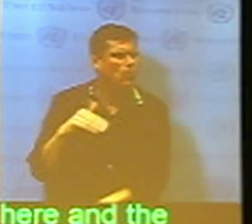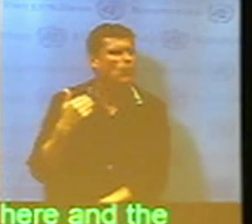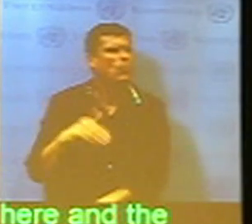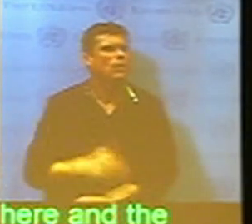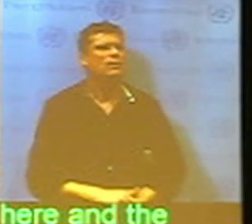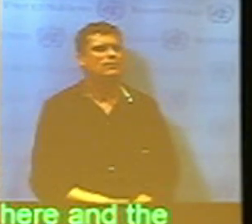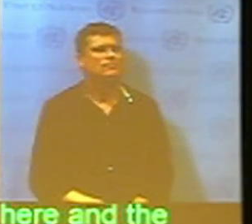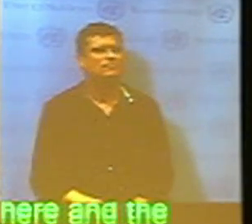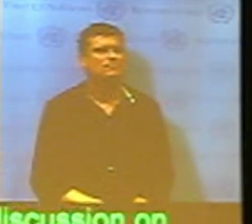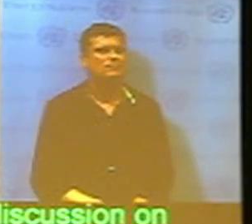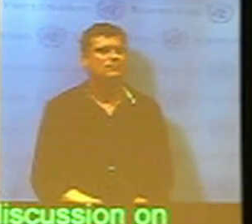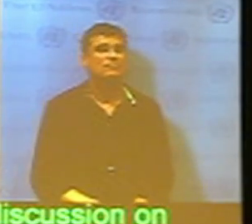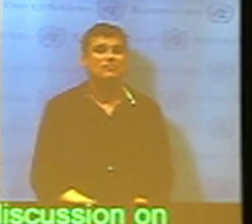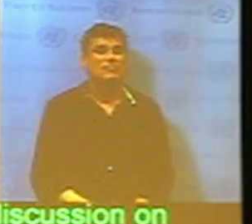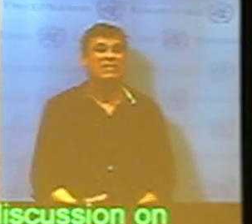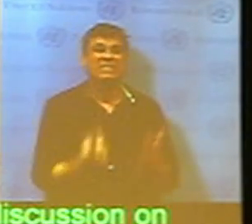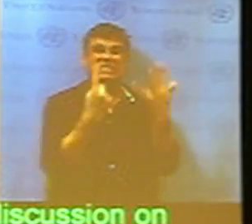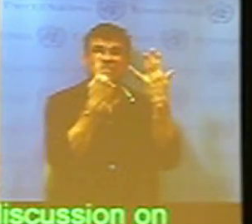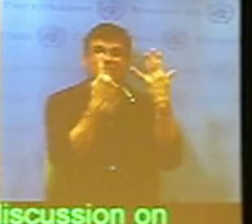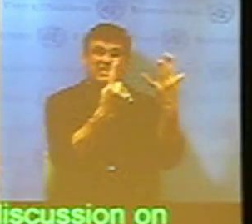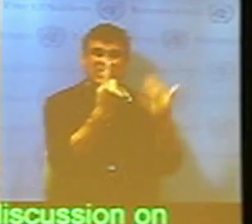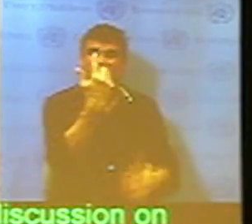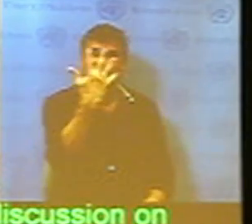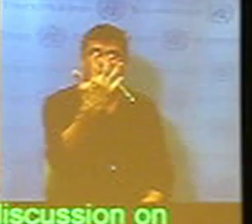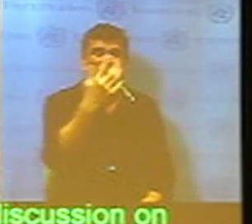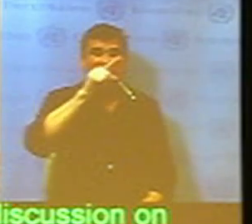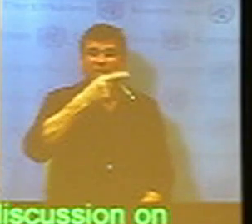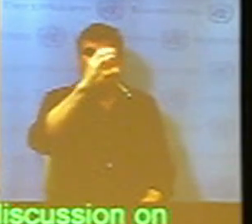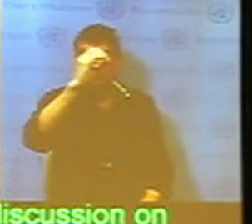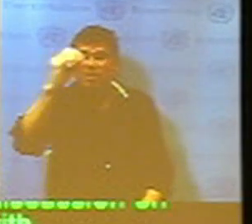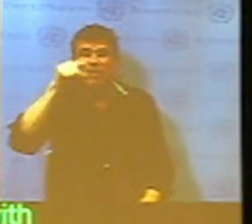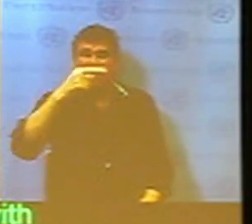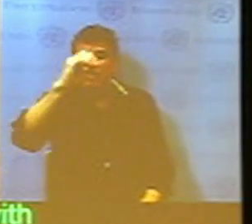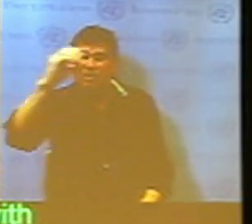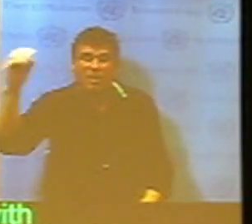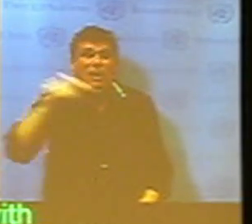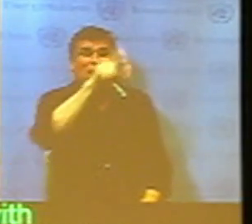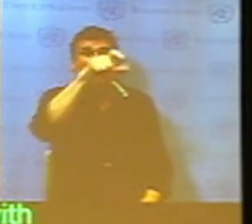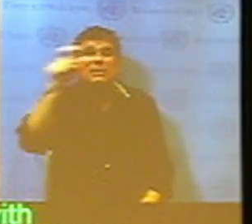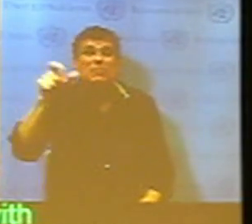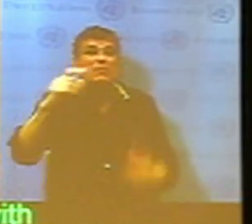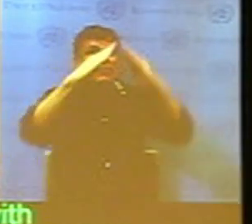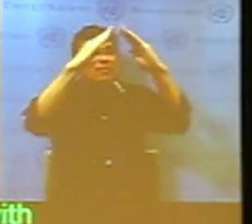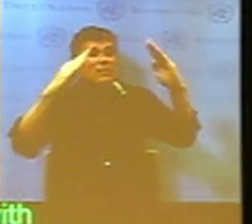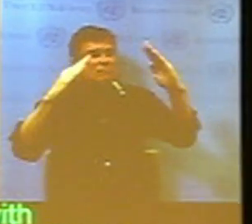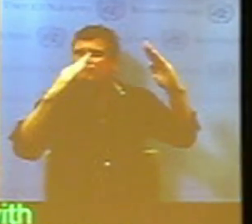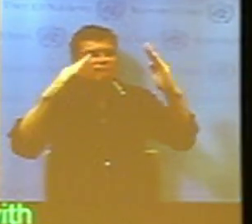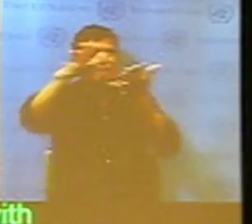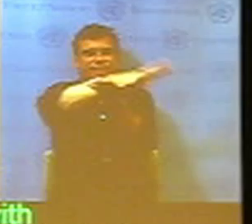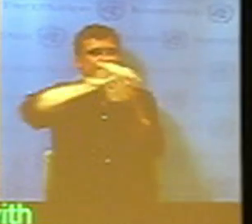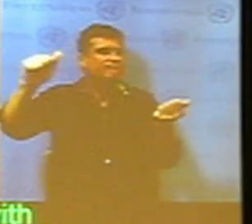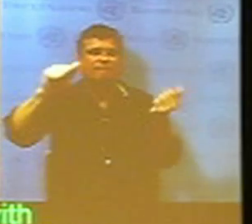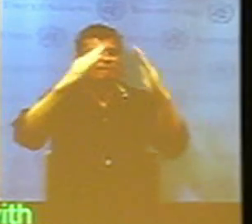million people displaced from their homes by conflict and persecution. In 2015, this equated to